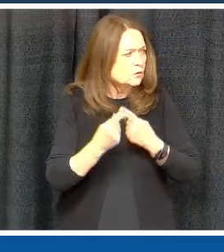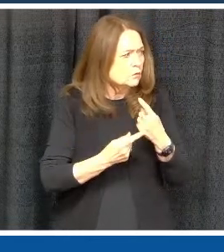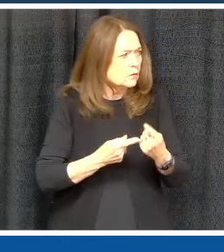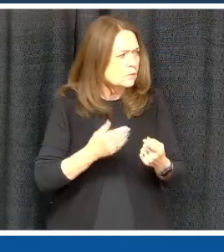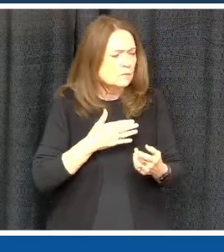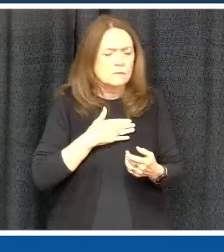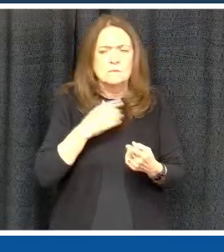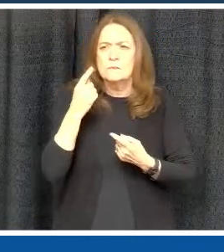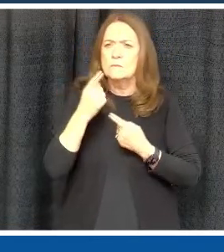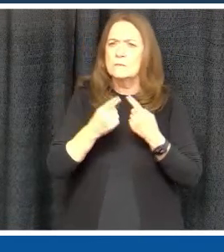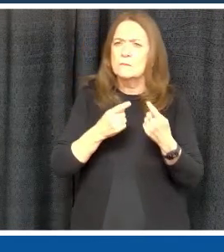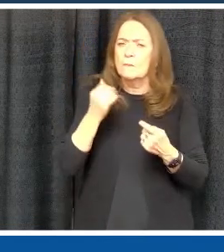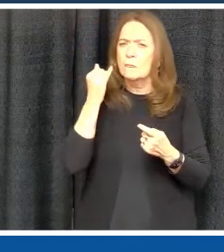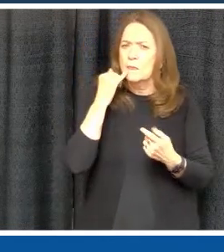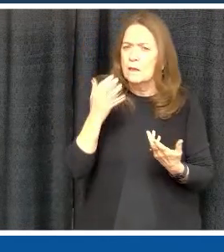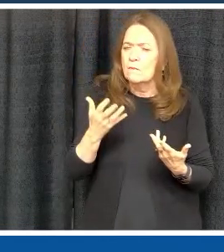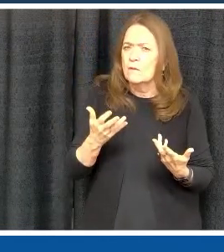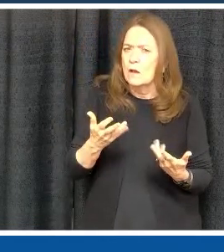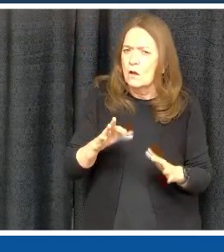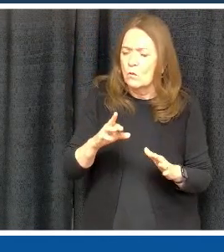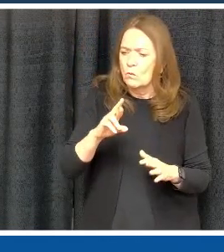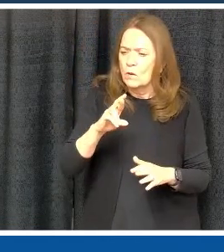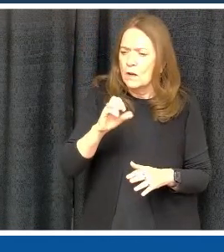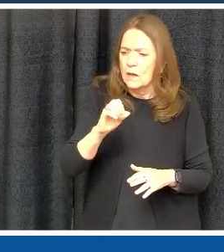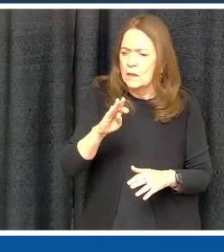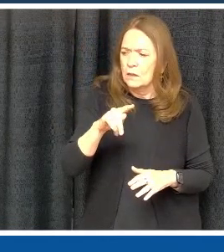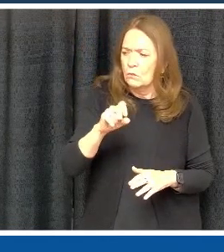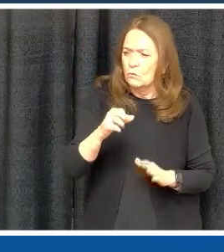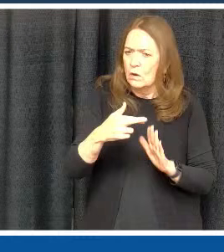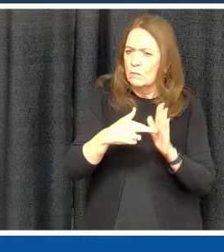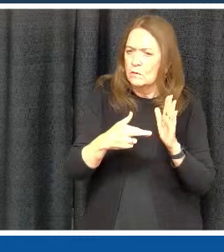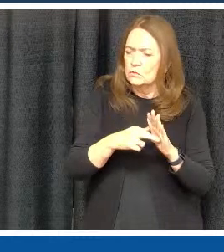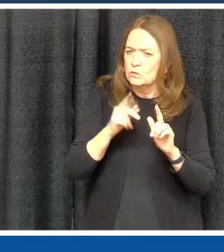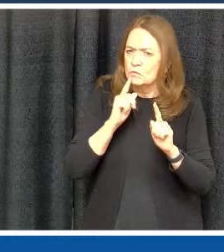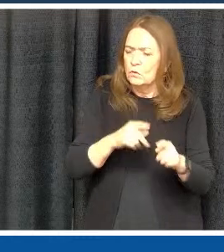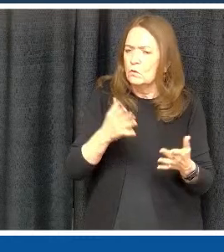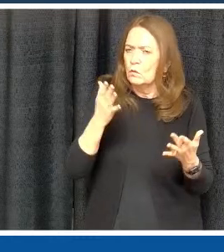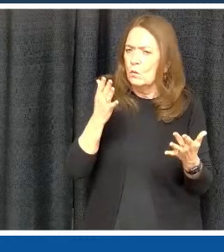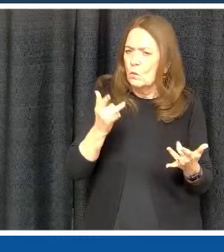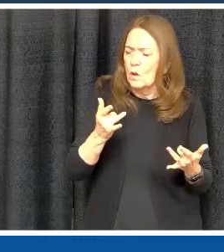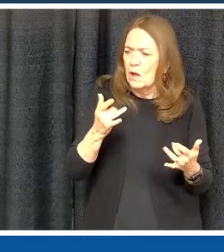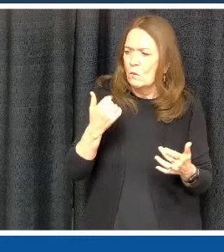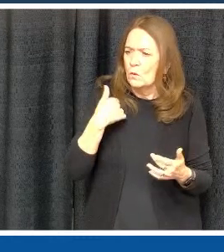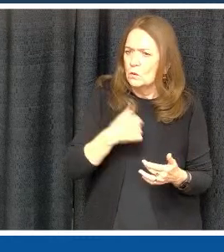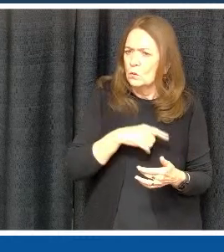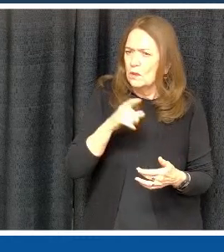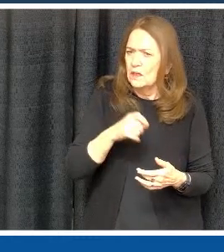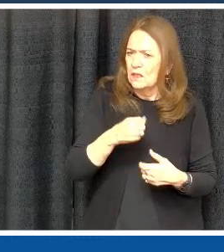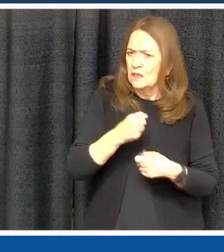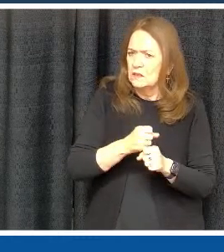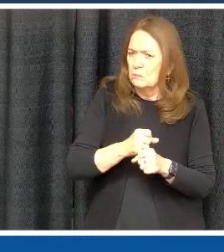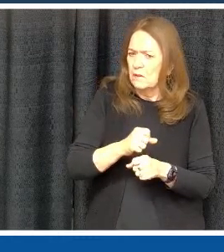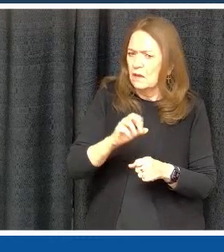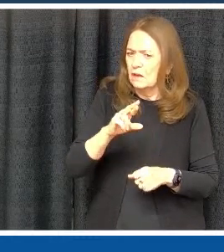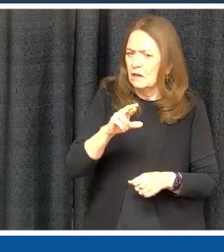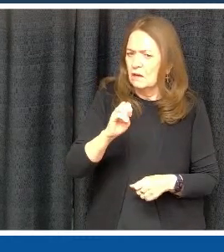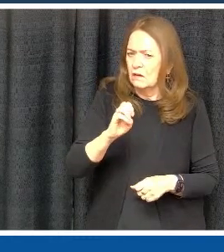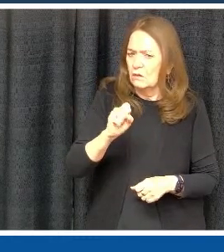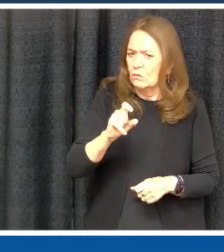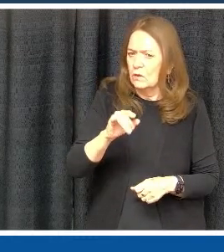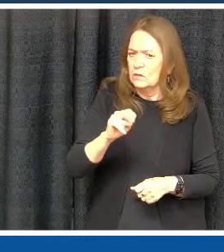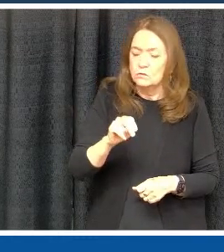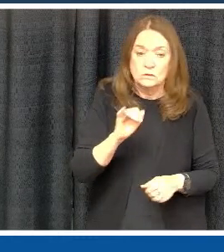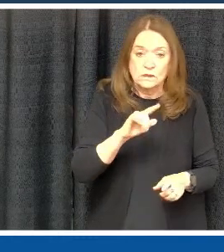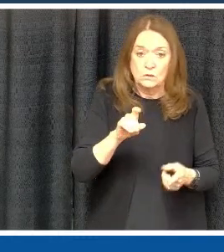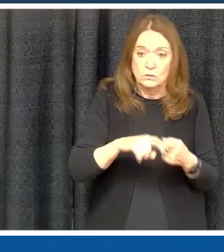thinking here, if it's already in the Robert Rules of Order and we abide by the Robert Rules of Order, why would we need to make this a resolution? Is that a question to the